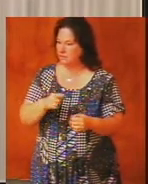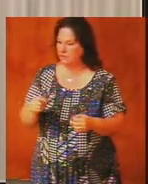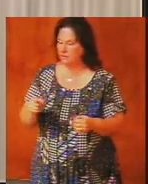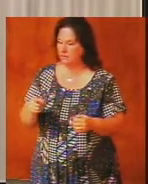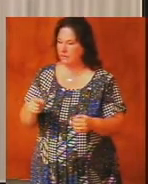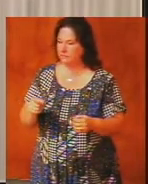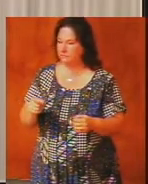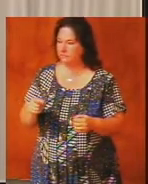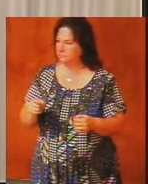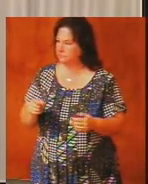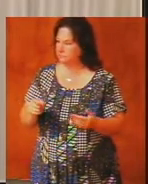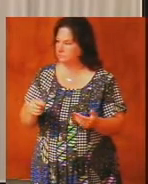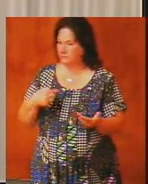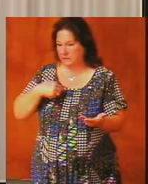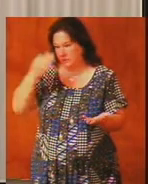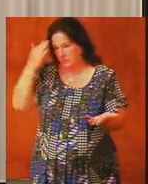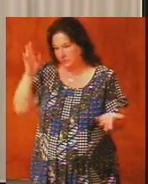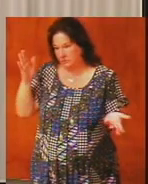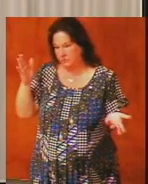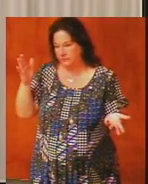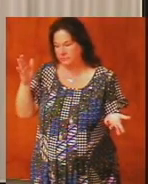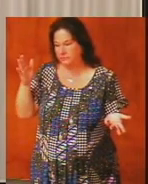is, "I don't know."